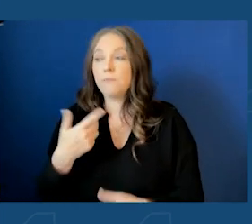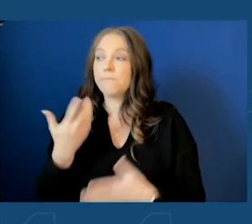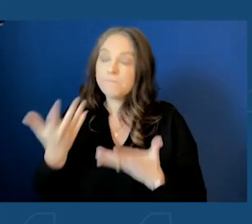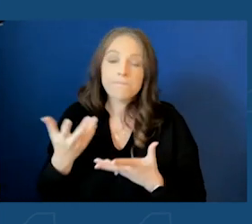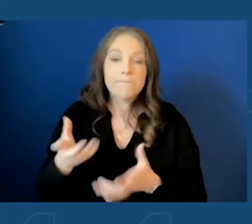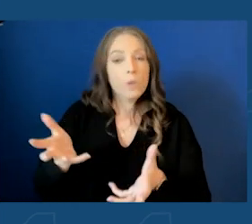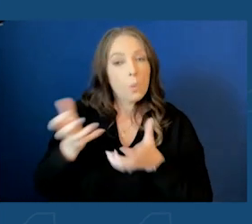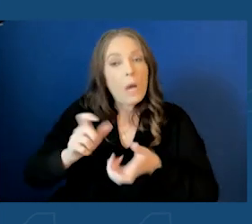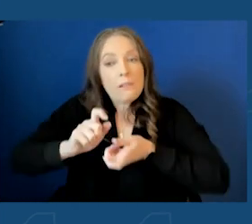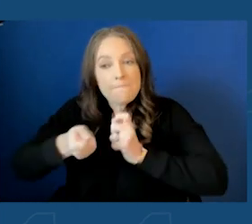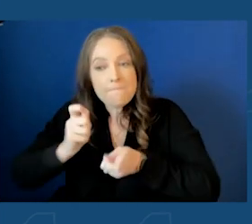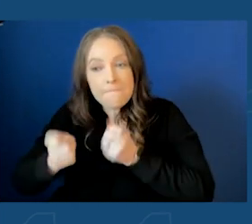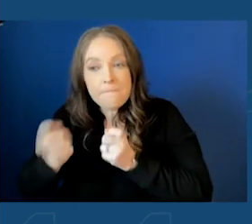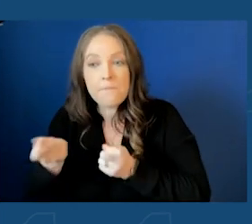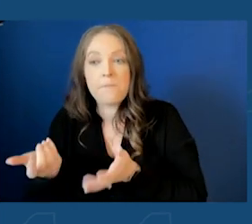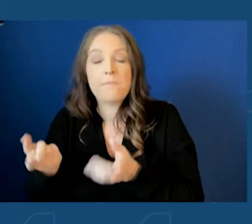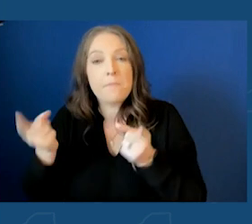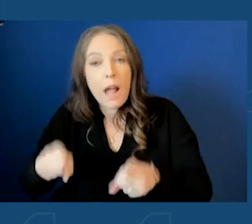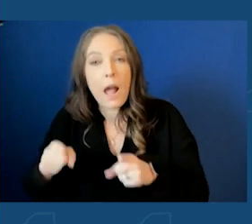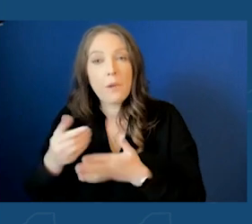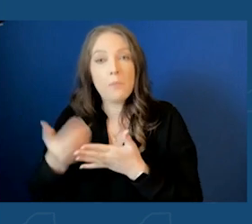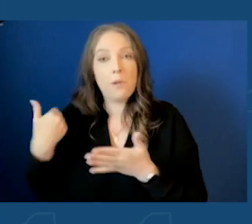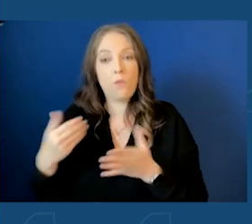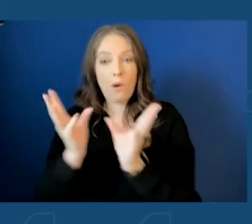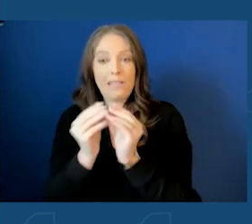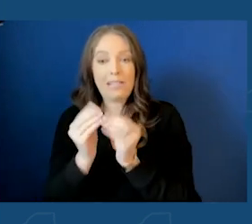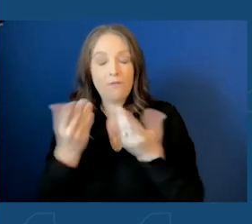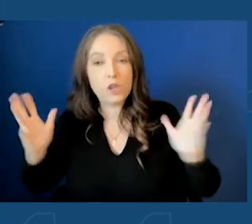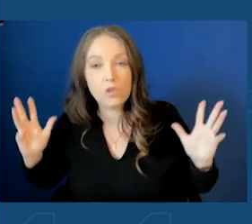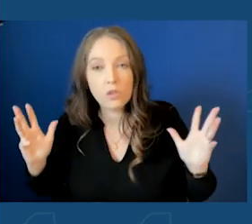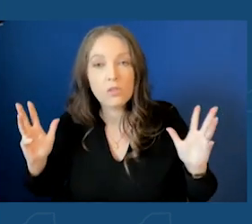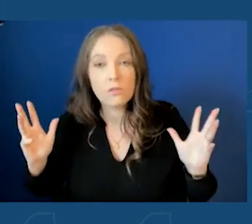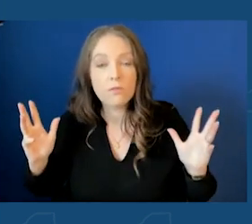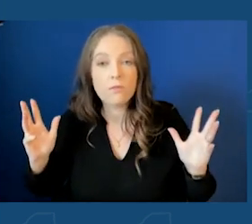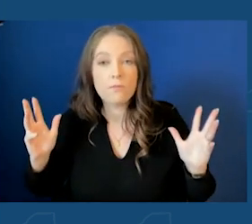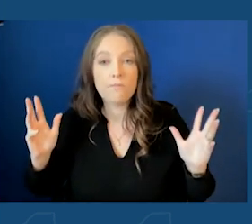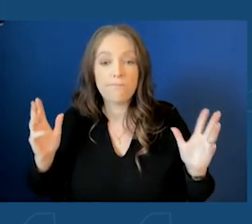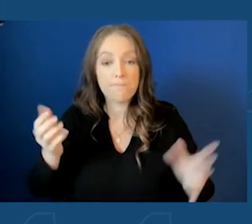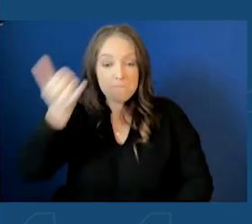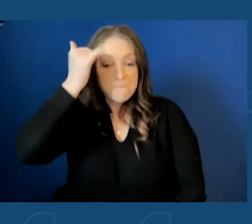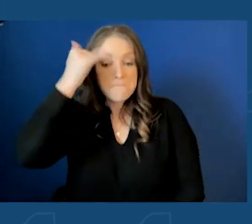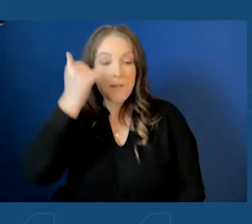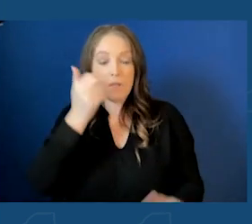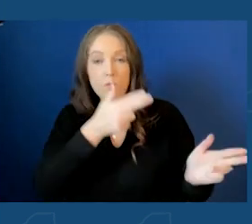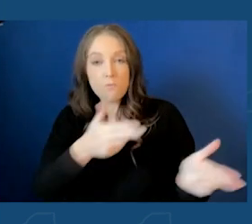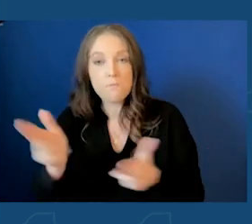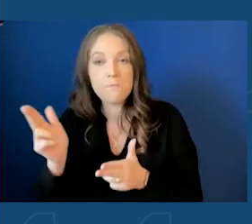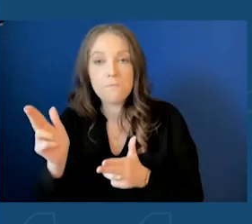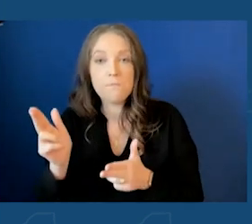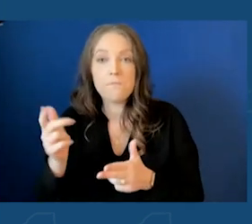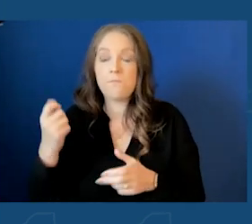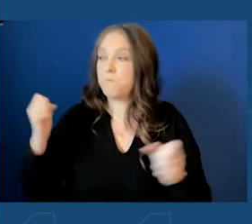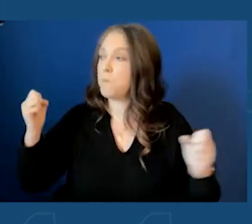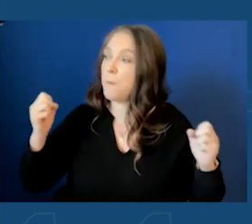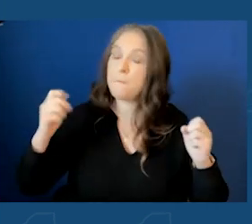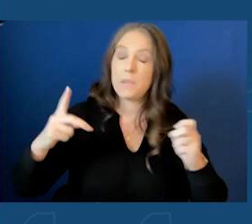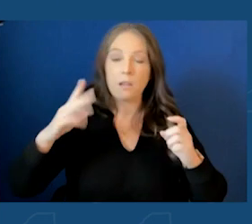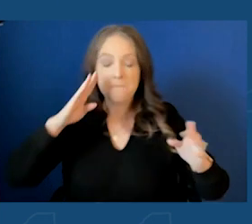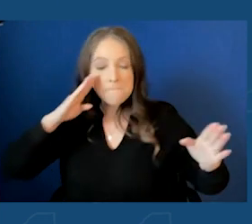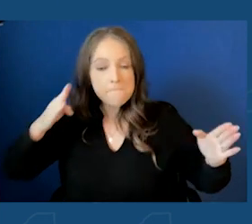before we leave for the session. Right after the massacre in Buffalo, came back more intensely